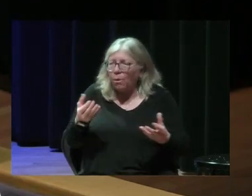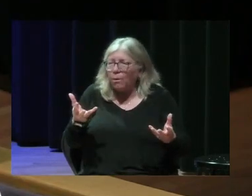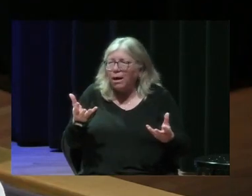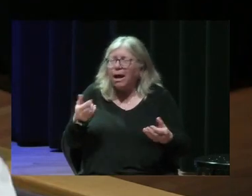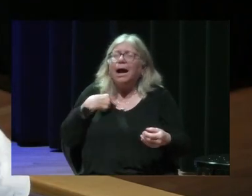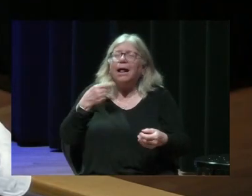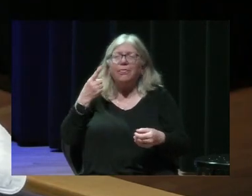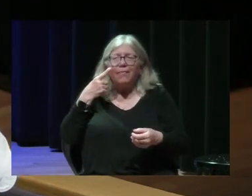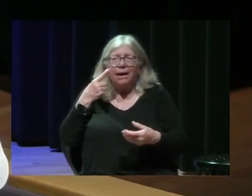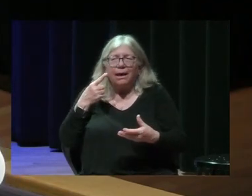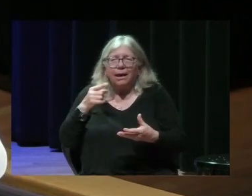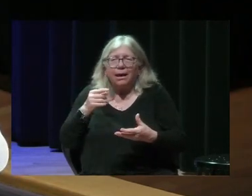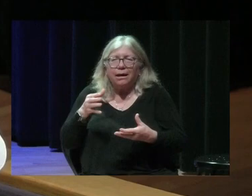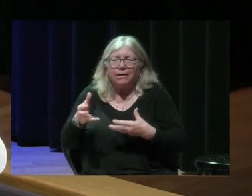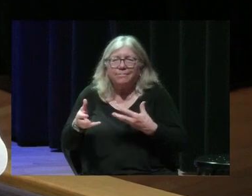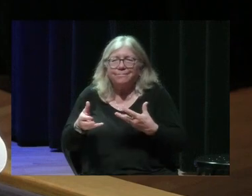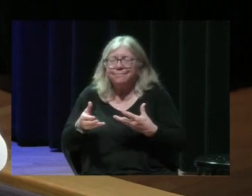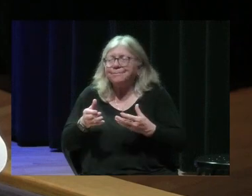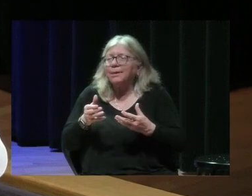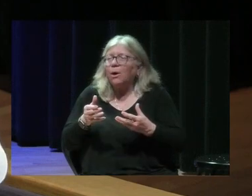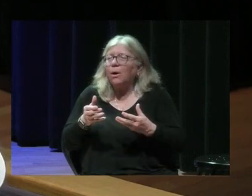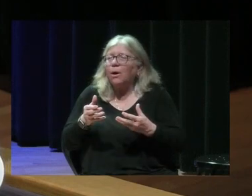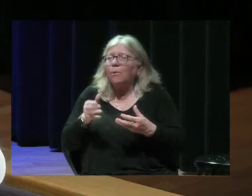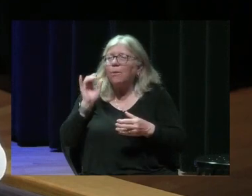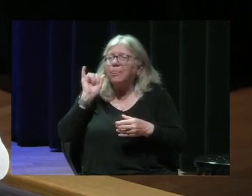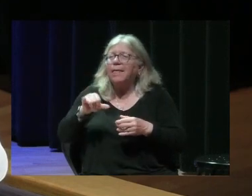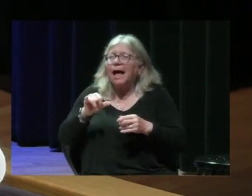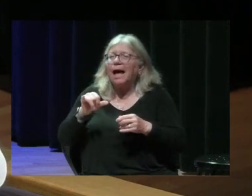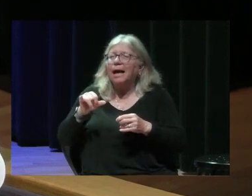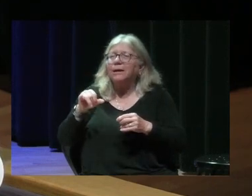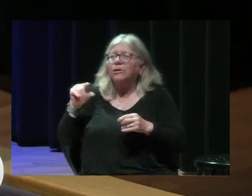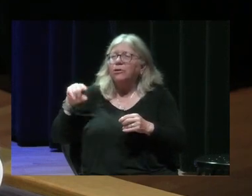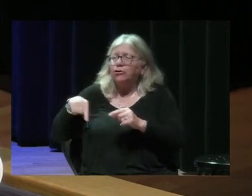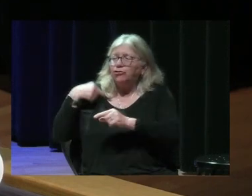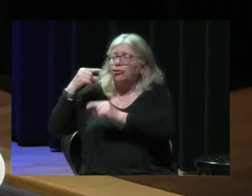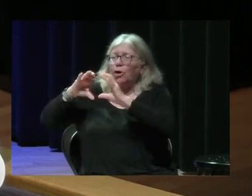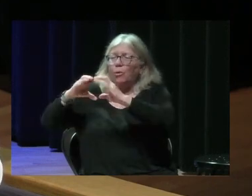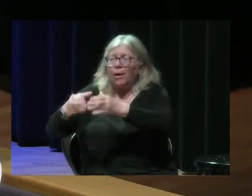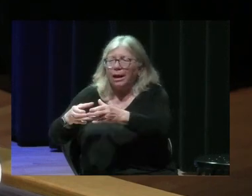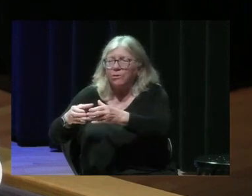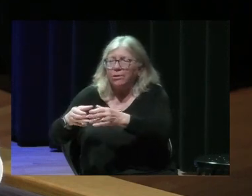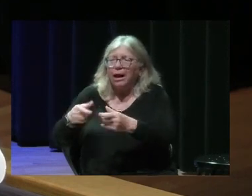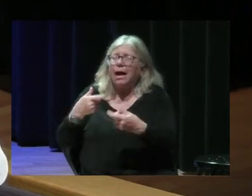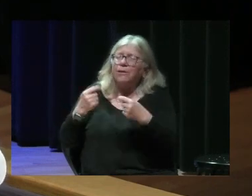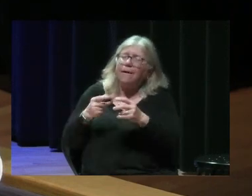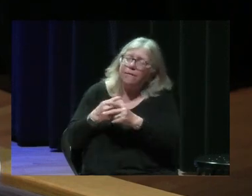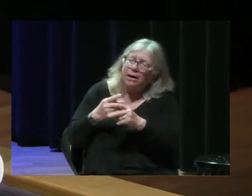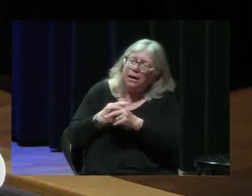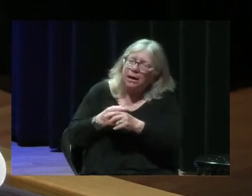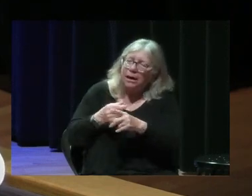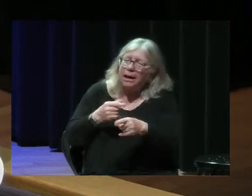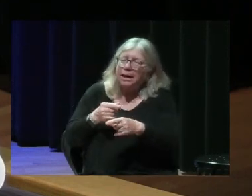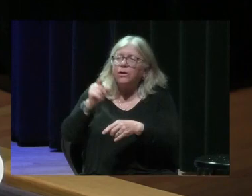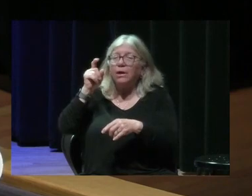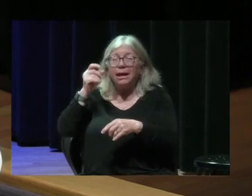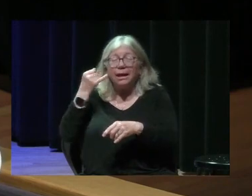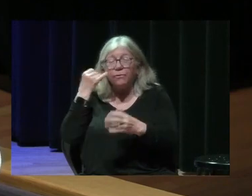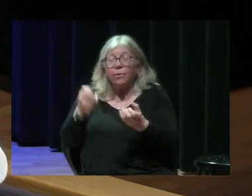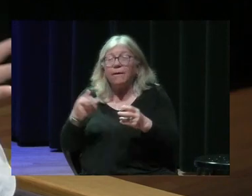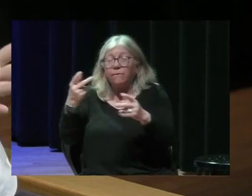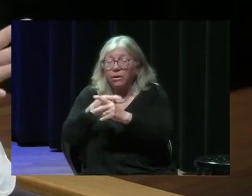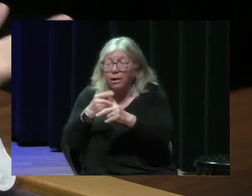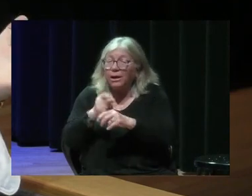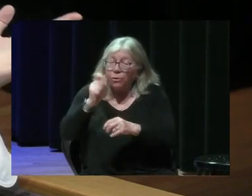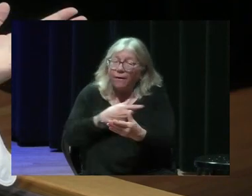And so I think that with that generation, and, like, I try to work through this as a parent with my kids, like, you don't have to figure this out. You have